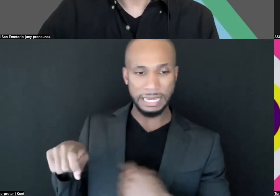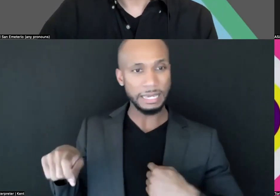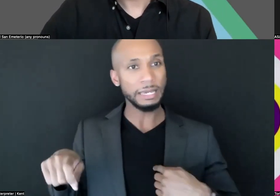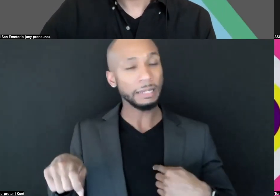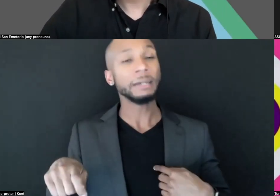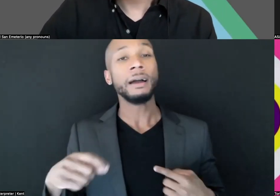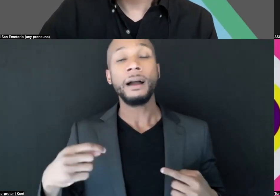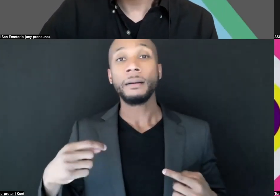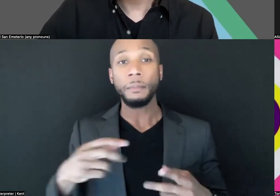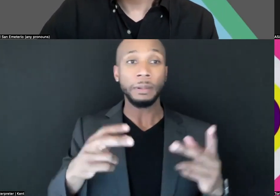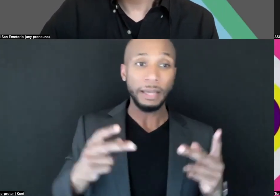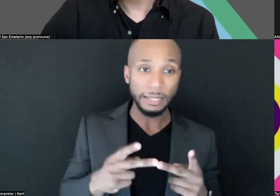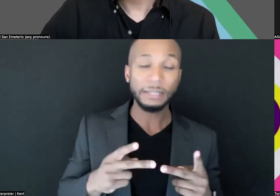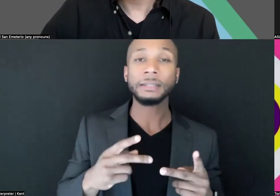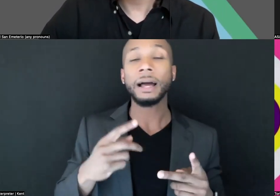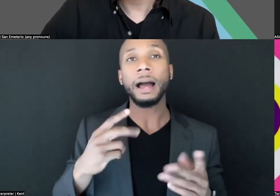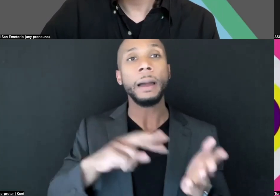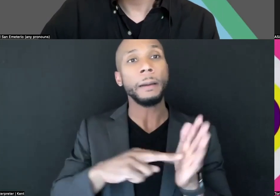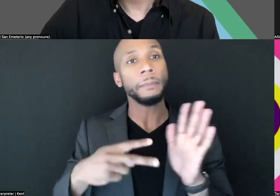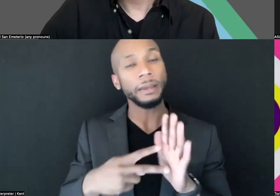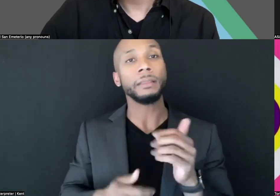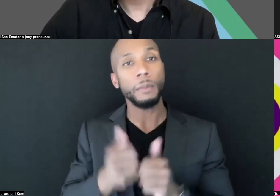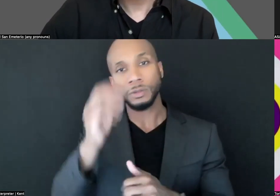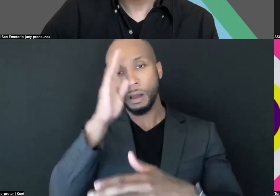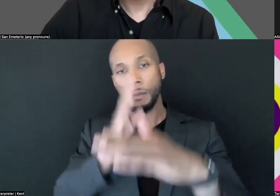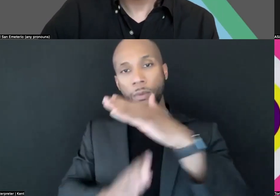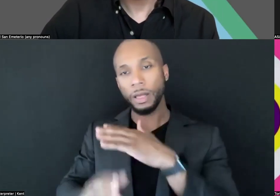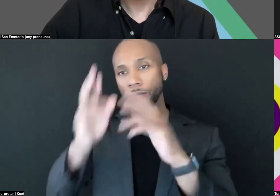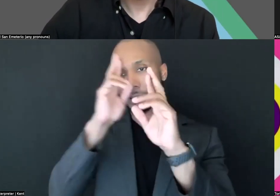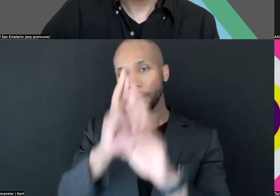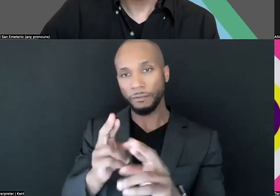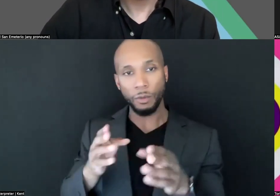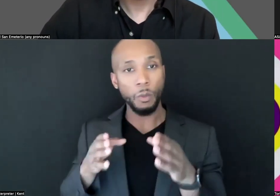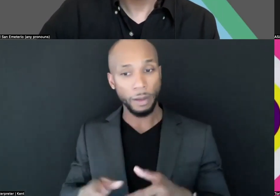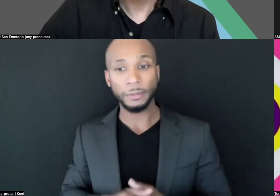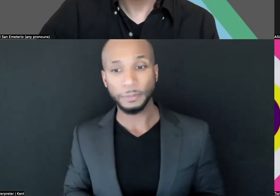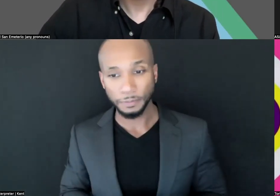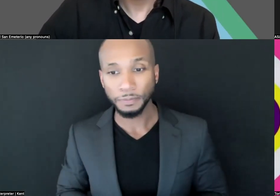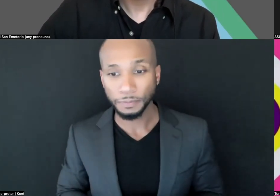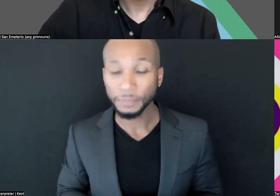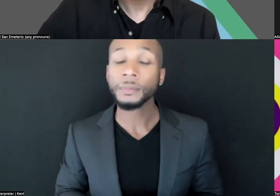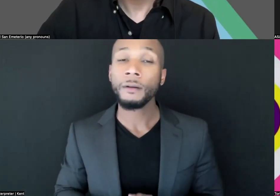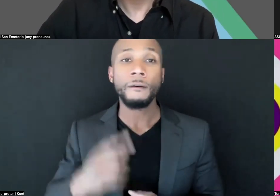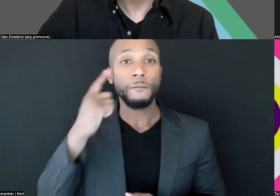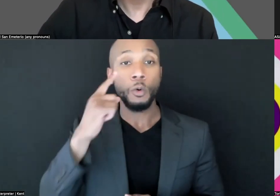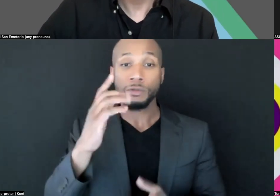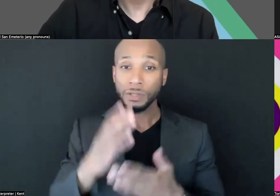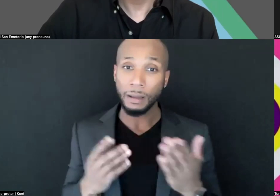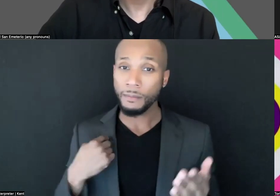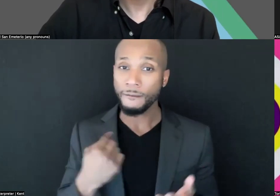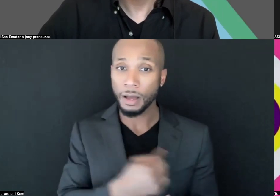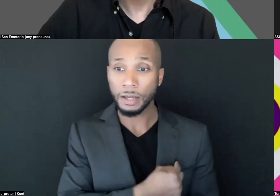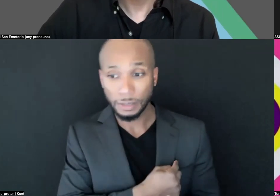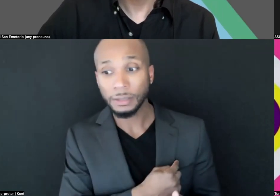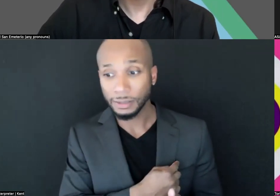thing. Places, and when I say that, I mean that in the most humble and respectful way. It is, for some of us,